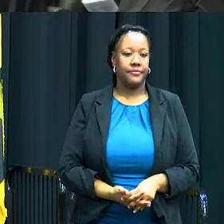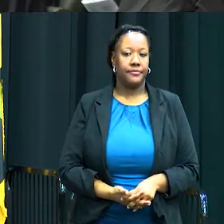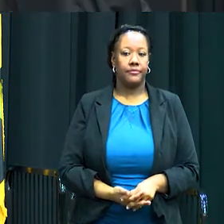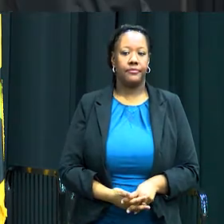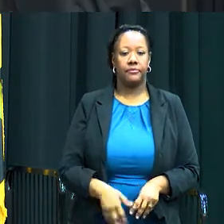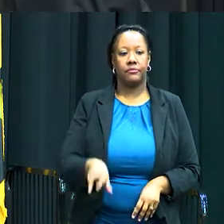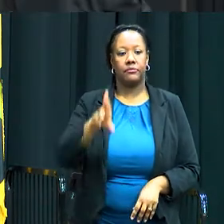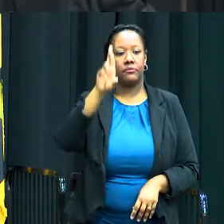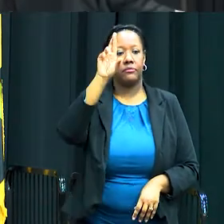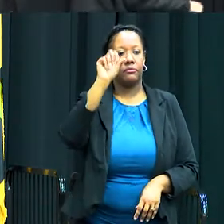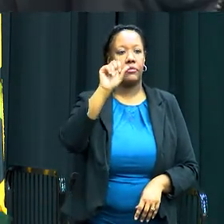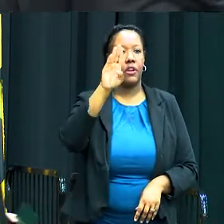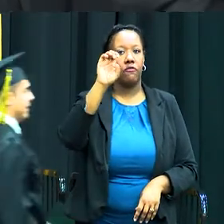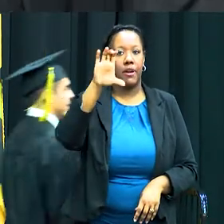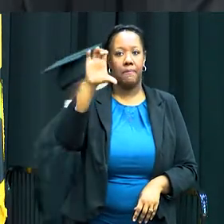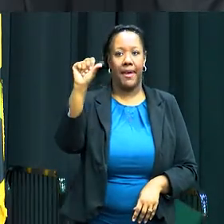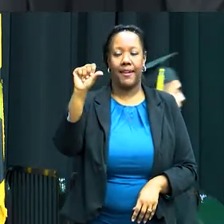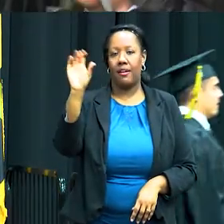Rebecca L. Branch.